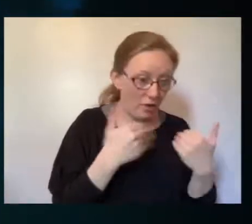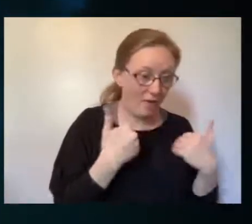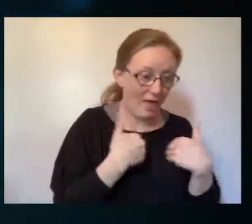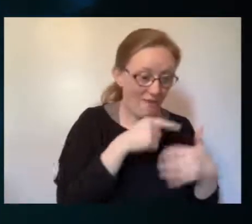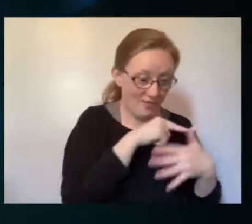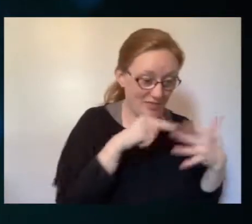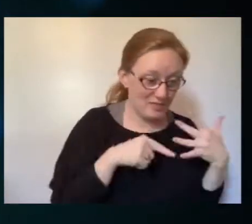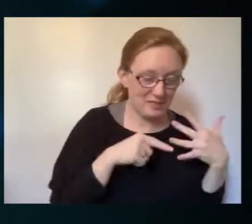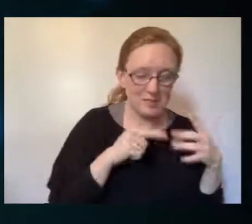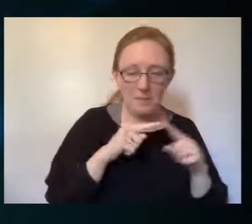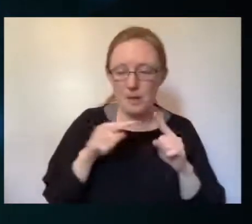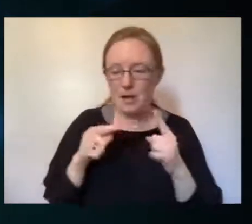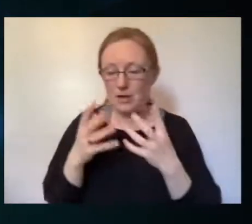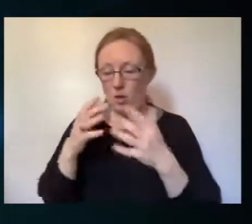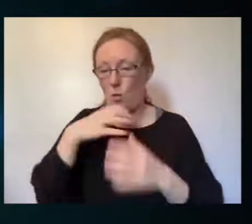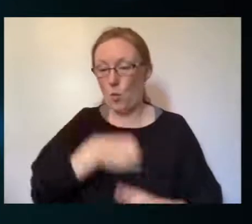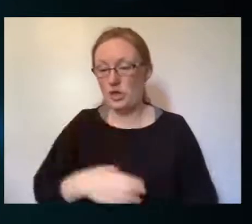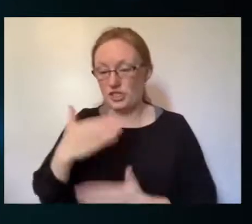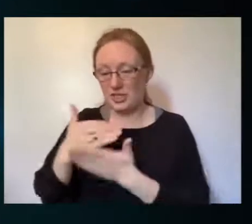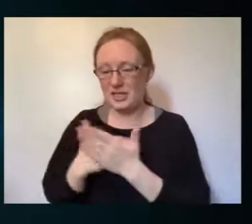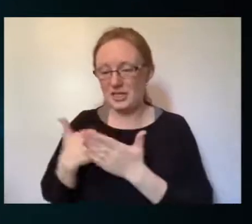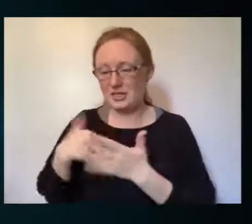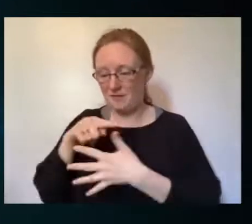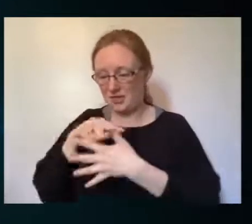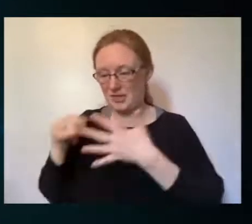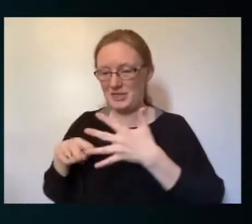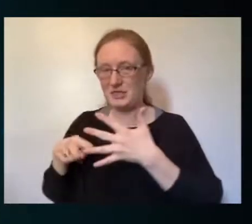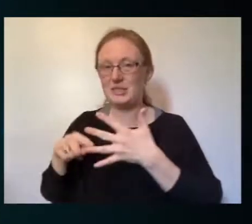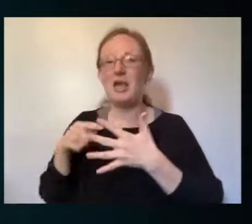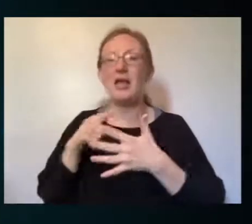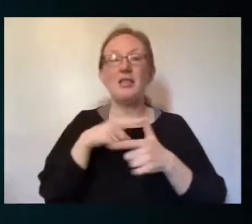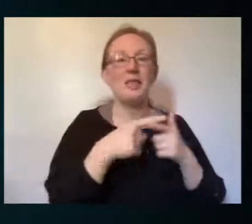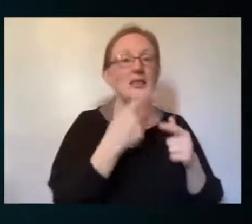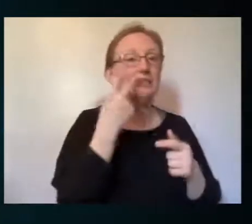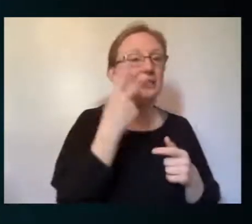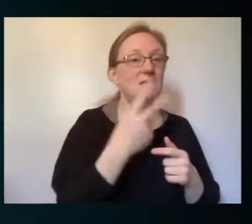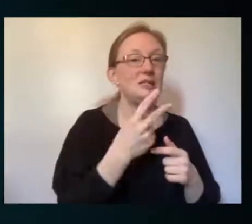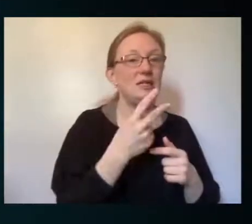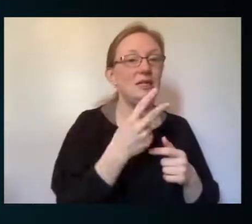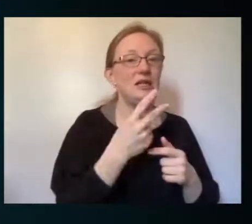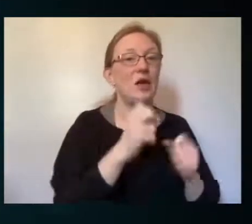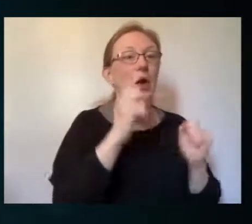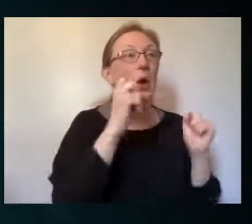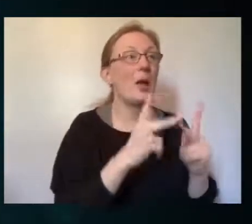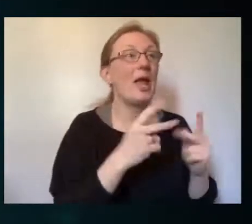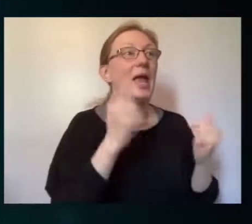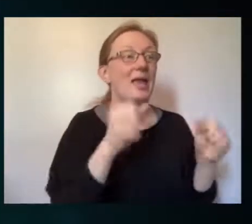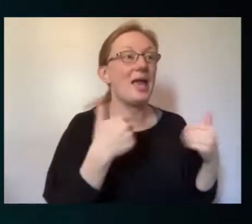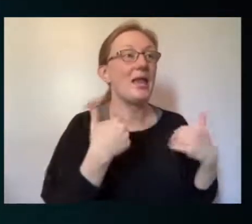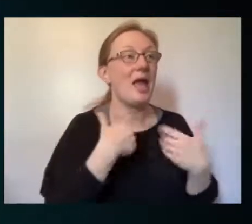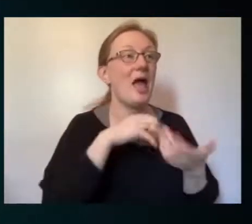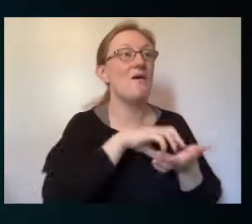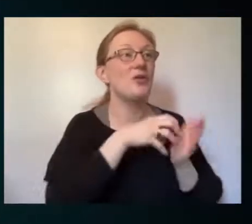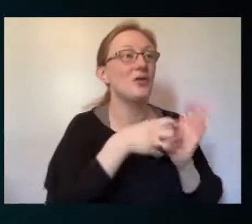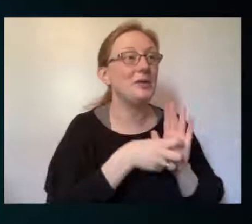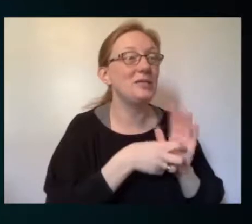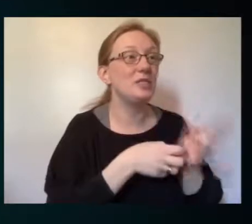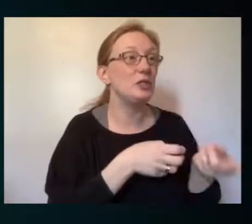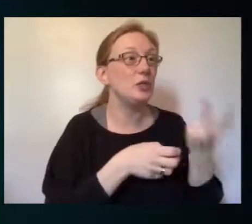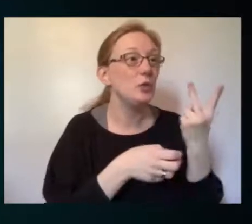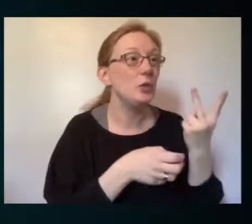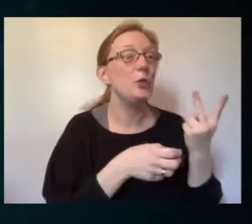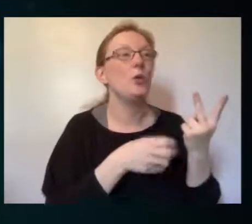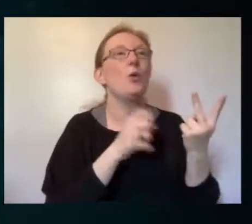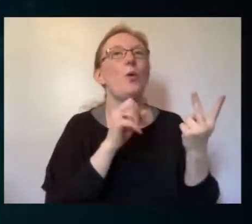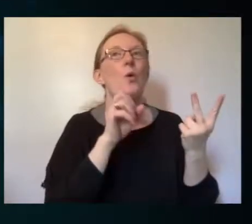to see the registration numbers come in, you can sort of go, yay, we can do two biscuits, two cookies for people at morning tea instead of one, or something